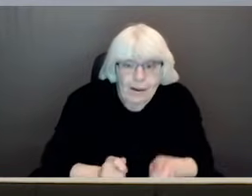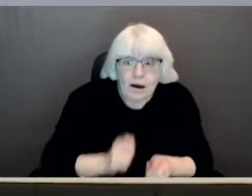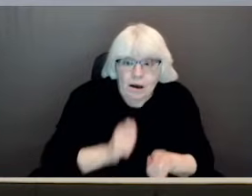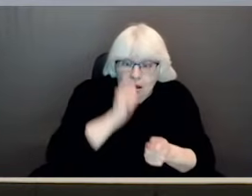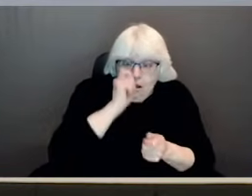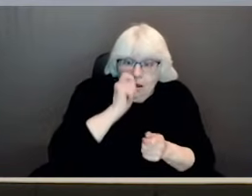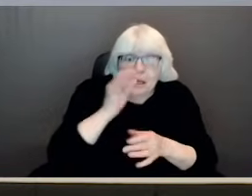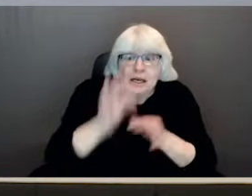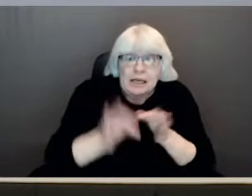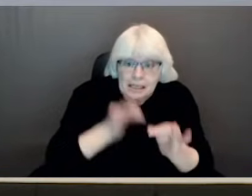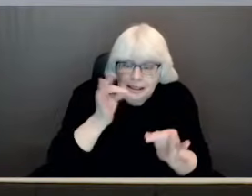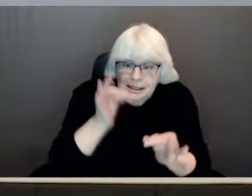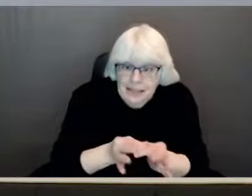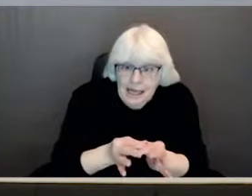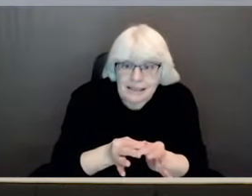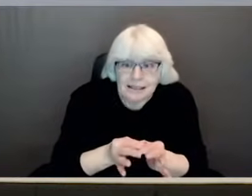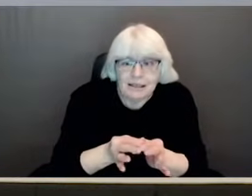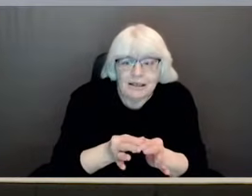from away?